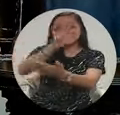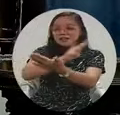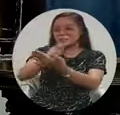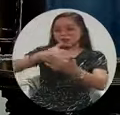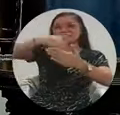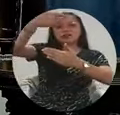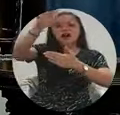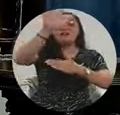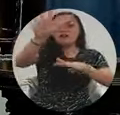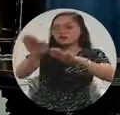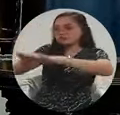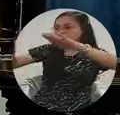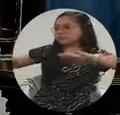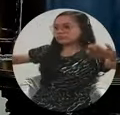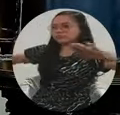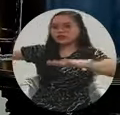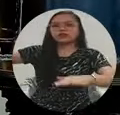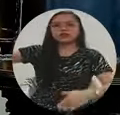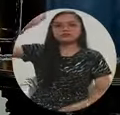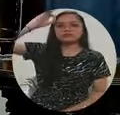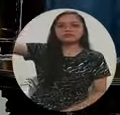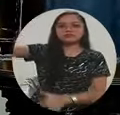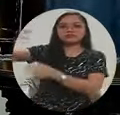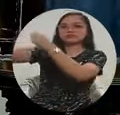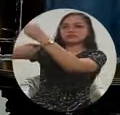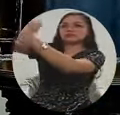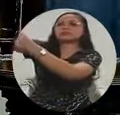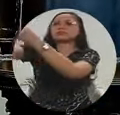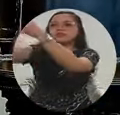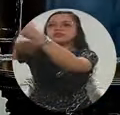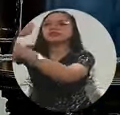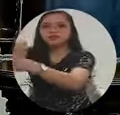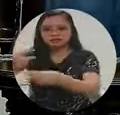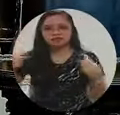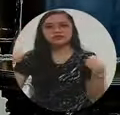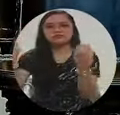3 weeks later, nalima ka-table until nahimong napu ka-tables.